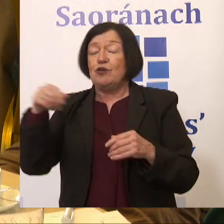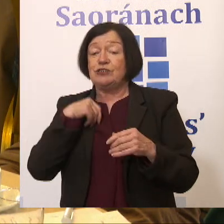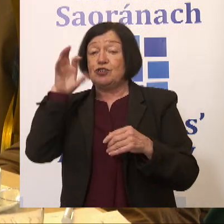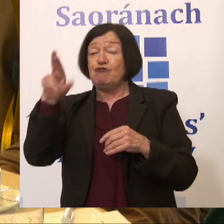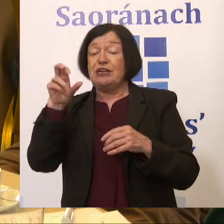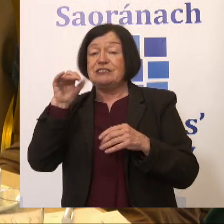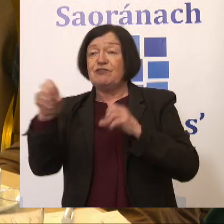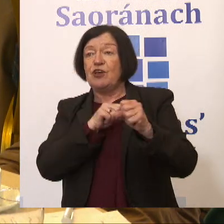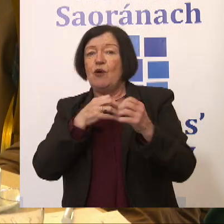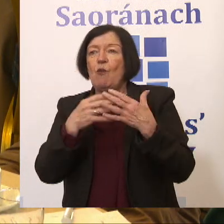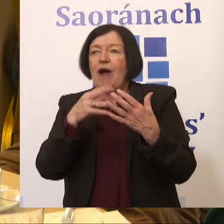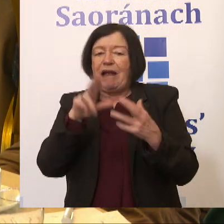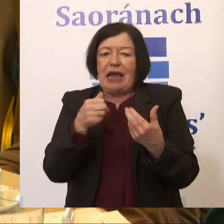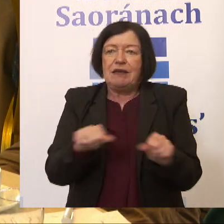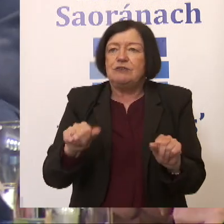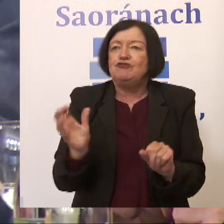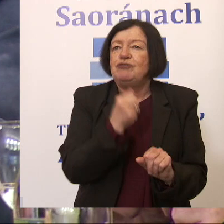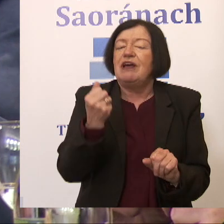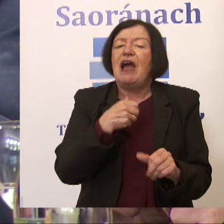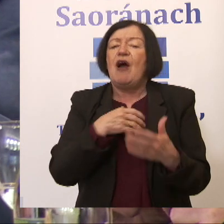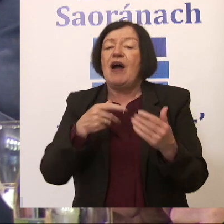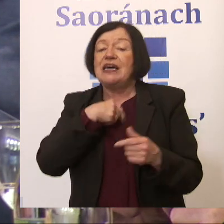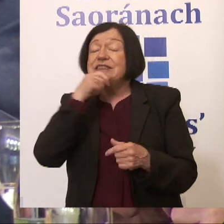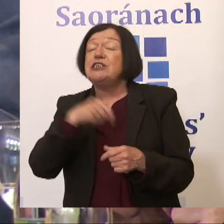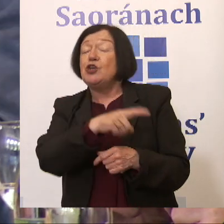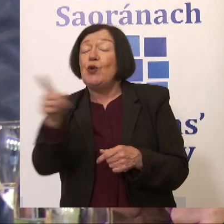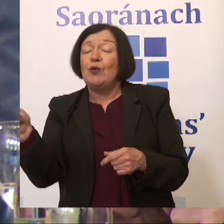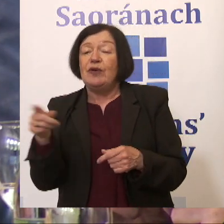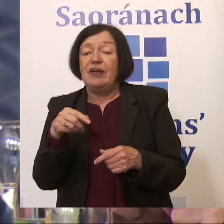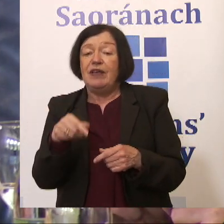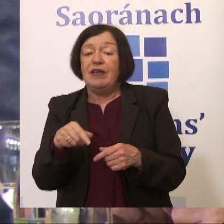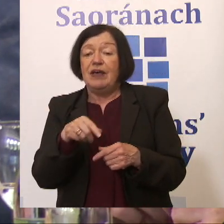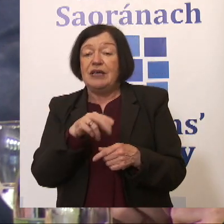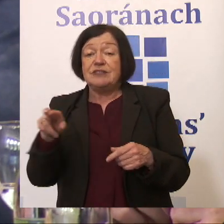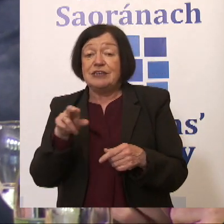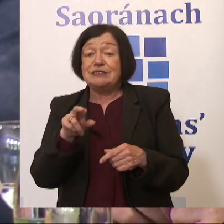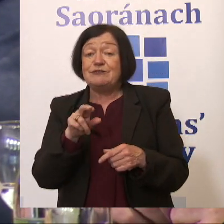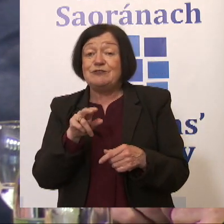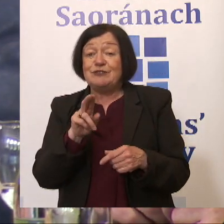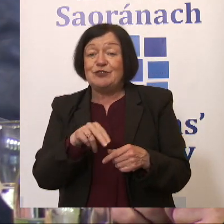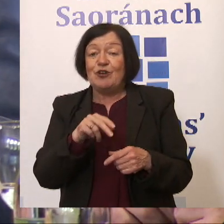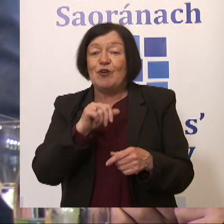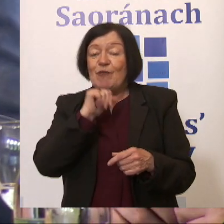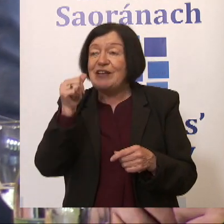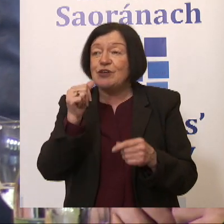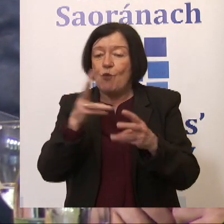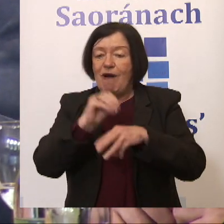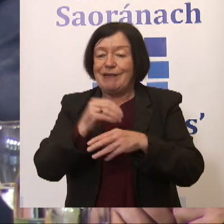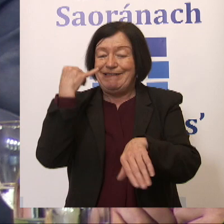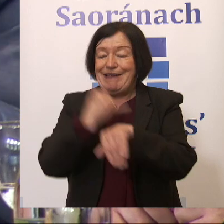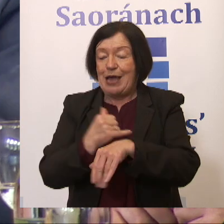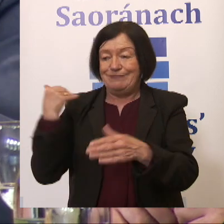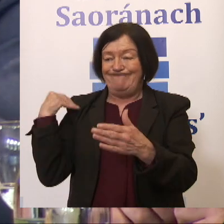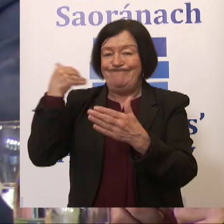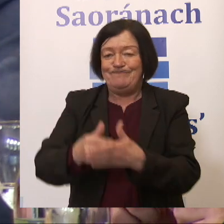servants are about what can be done. And what I would say to you is, it's not that something can't be done, but it hasn't been done yet. And